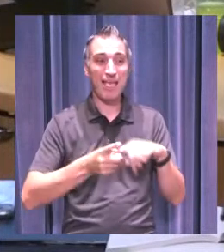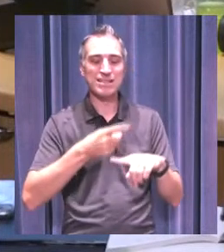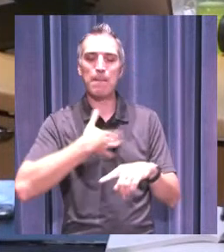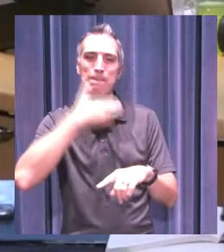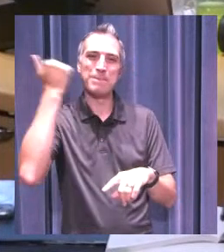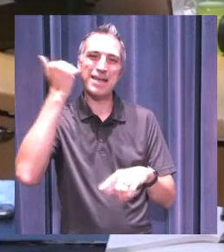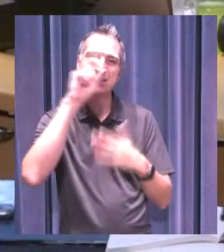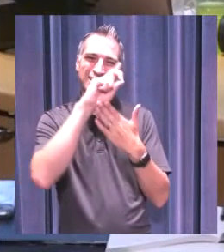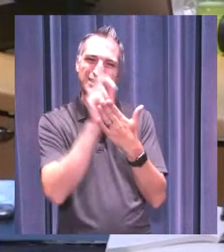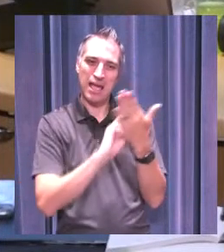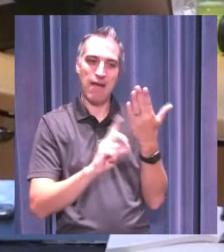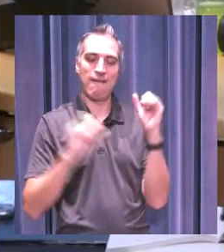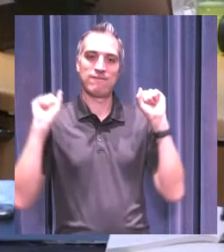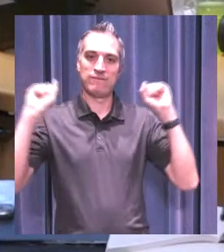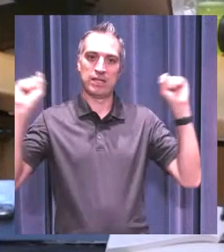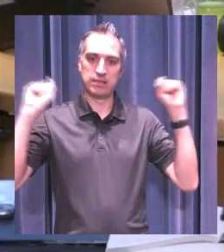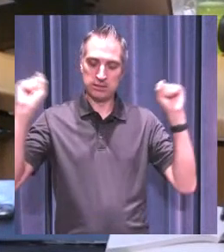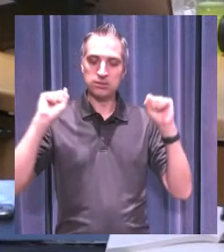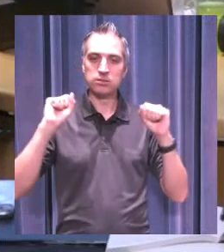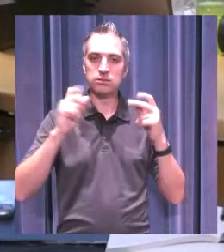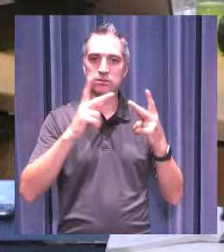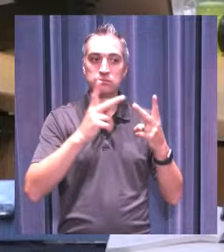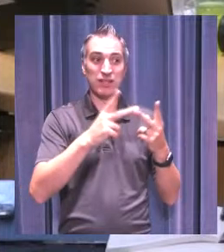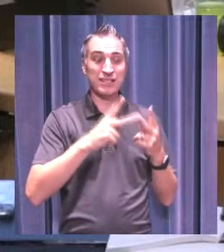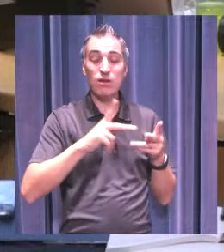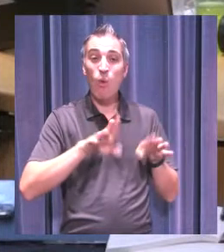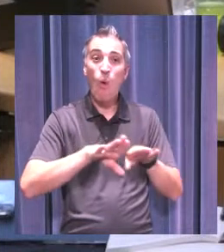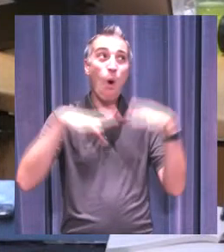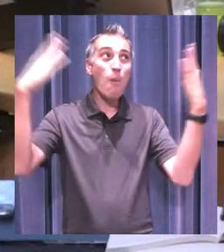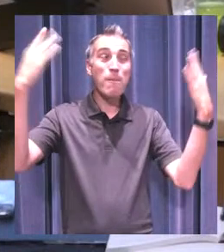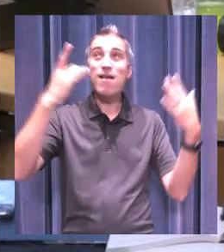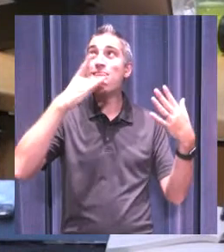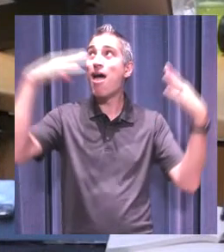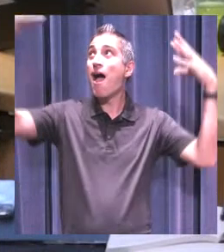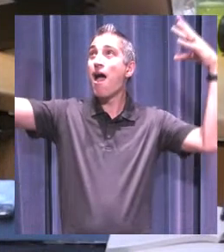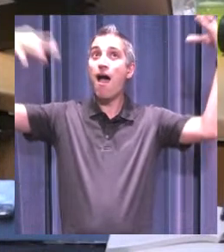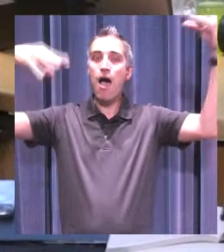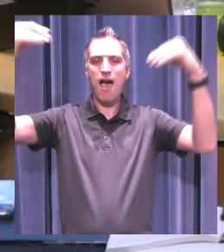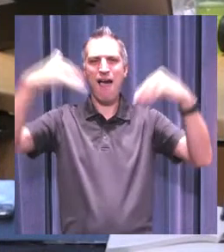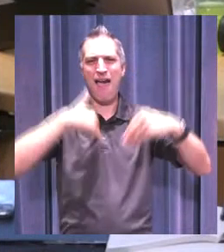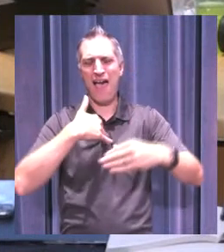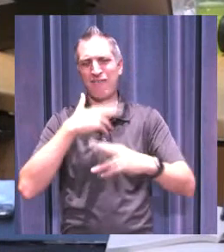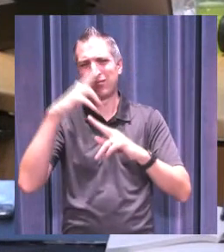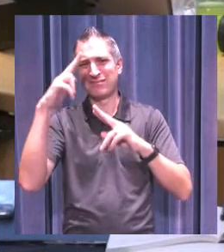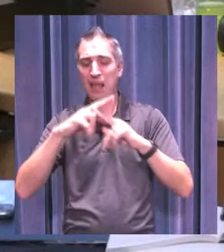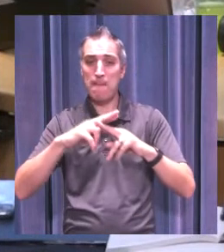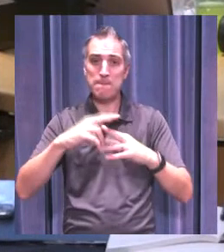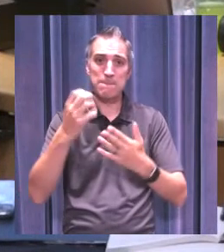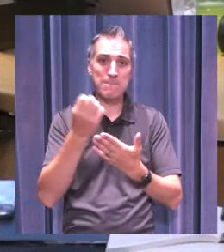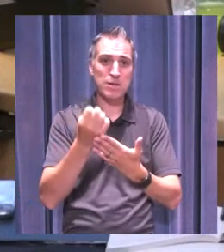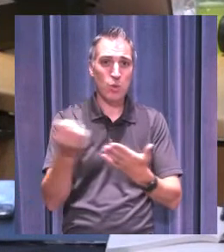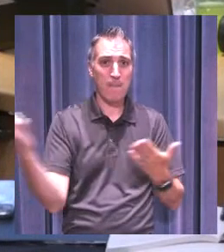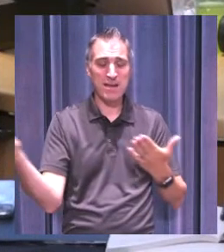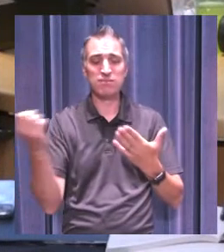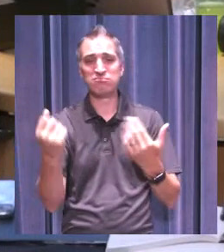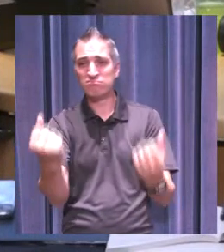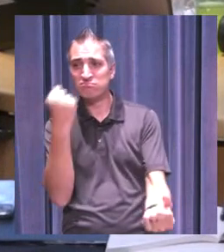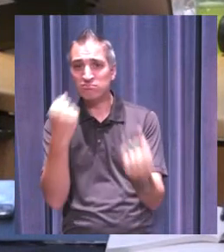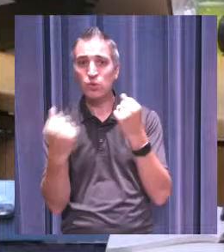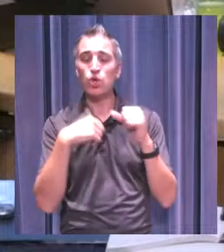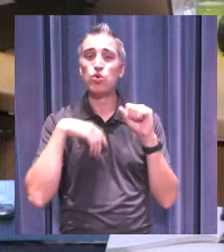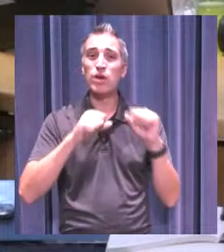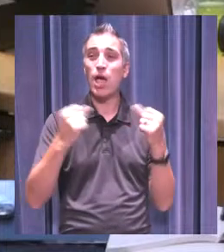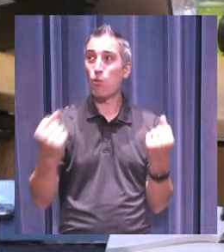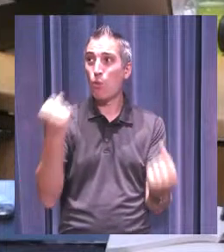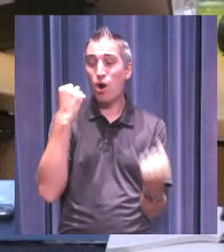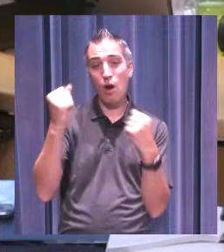fitness facilities. It is open, full of light, and stocked with state-of-the-art equipment. There is space so you can work out